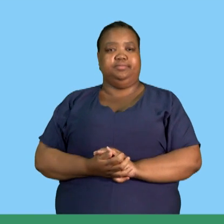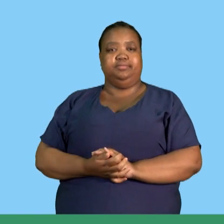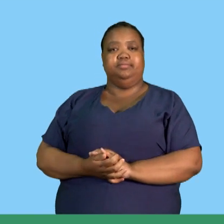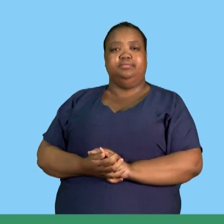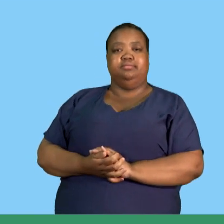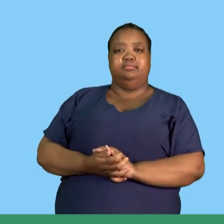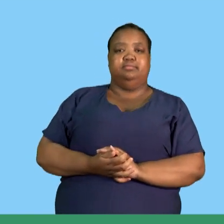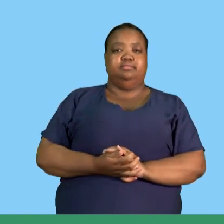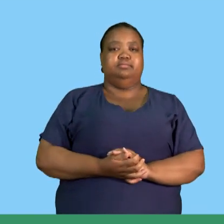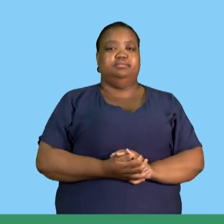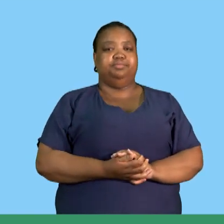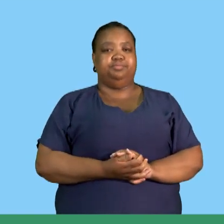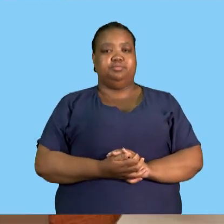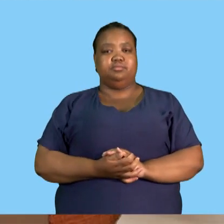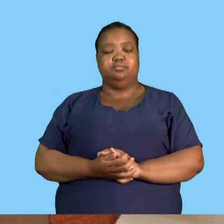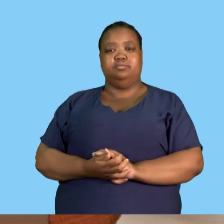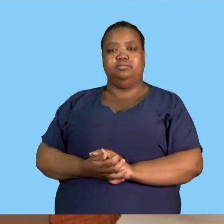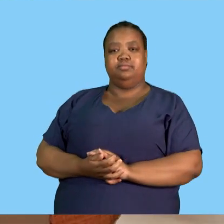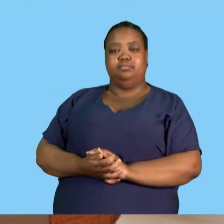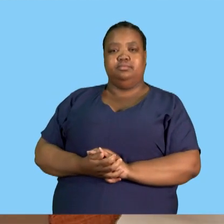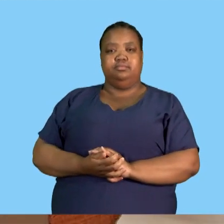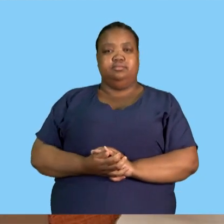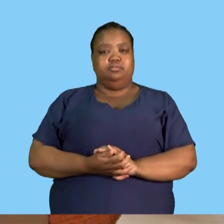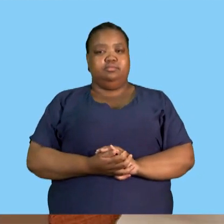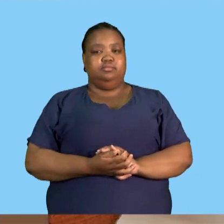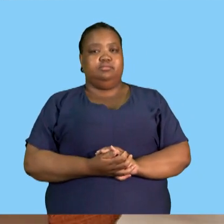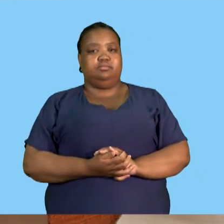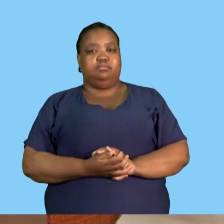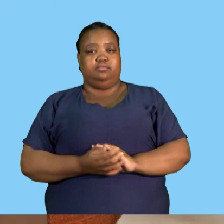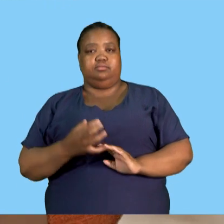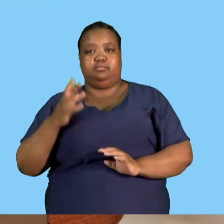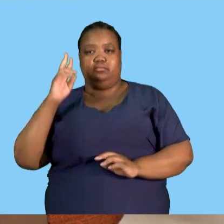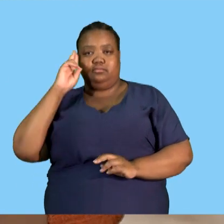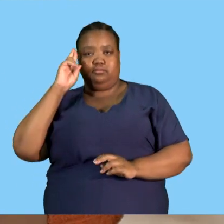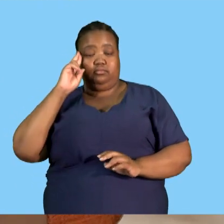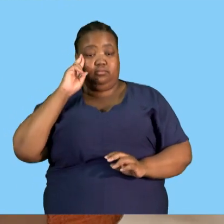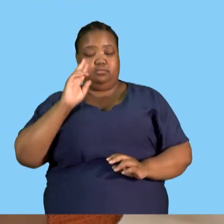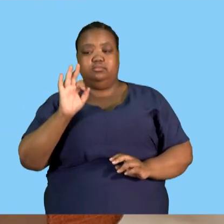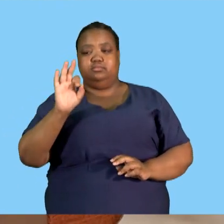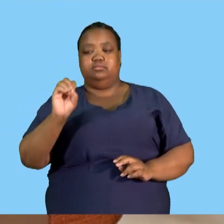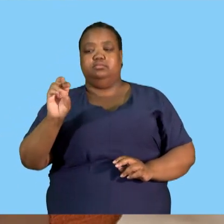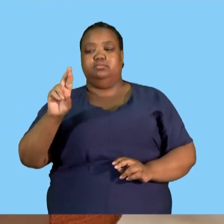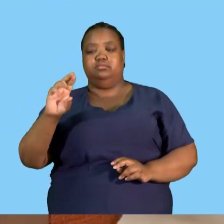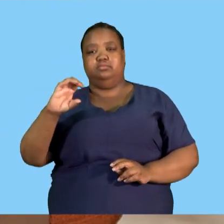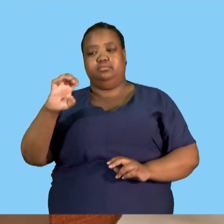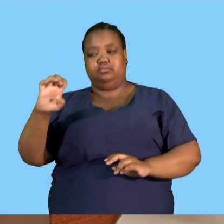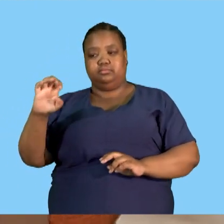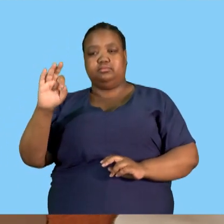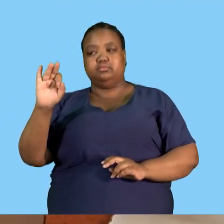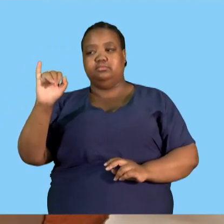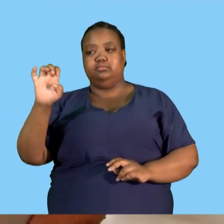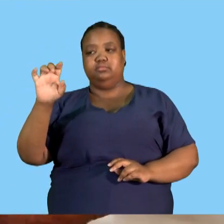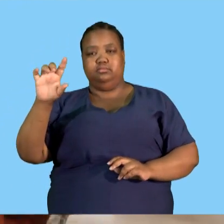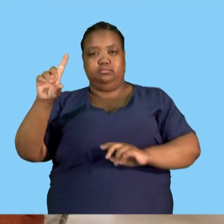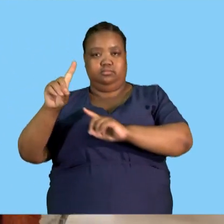those advantages? I hope you still remember them. Yes. Right, so here, remember with the force field, we need to look